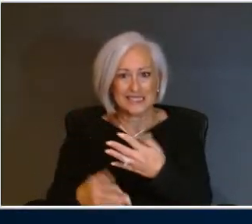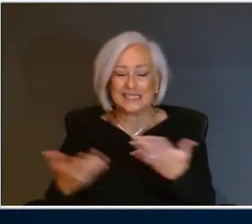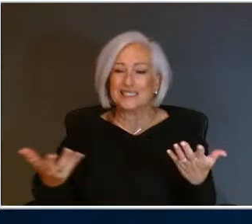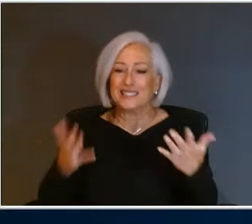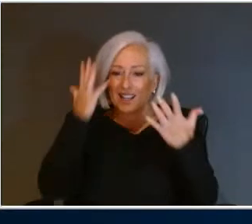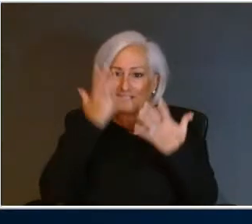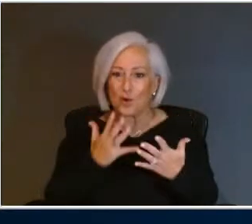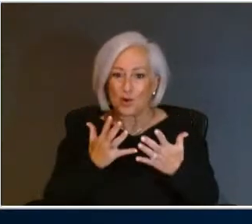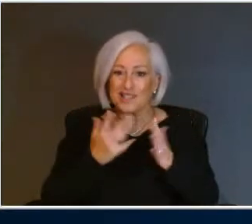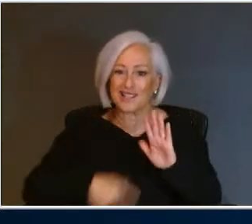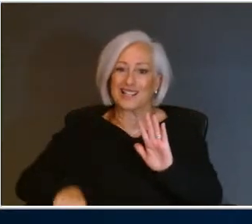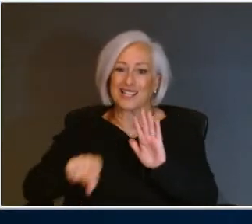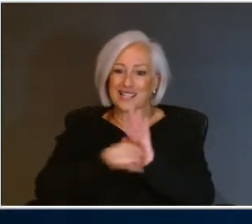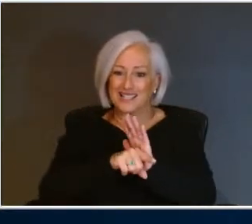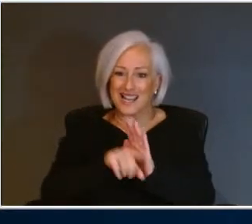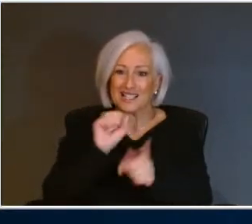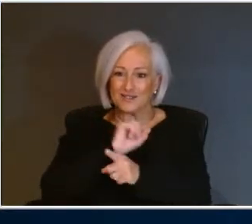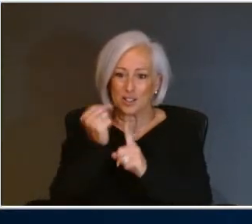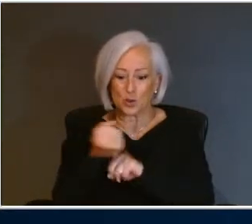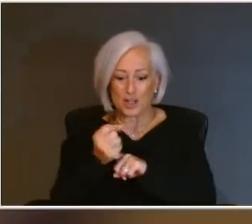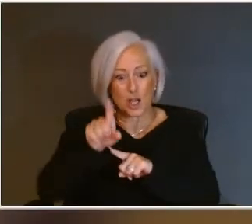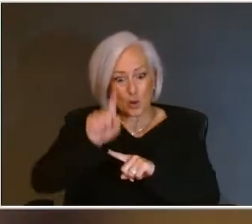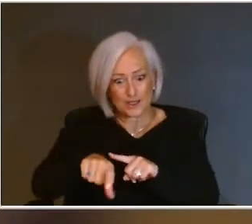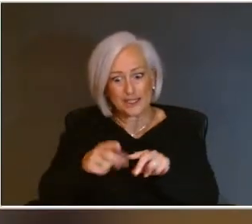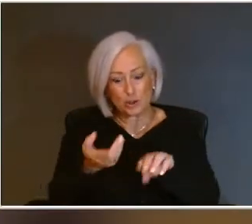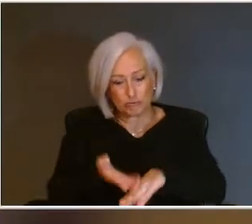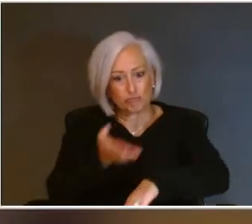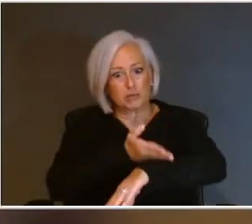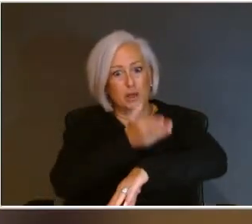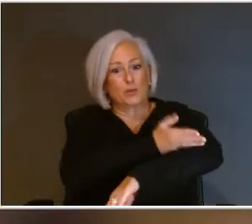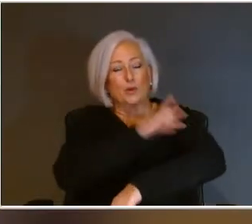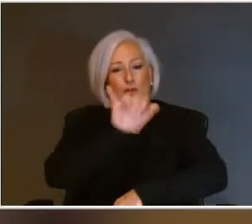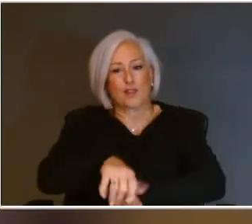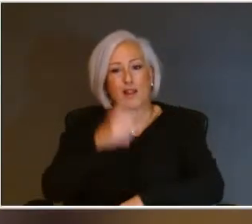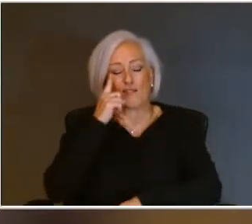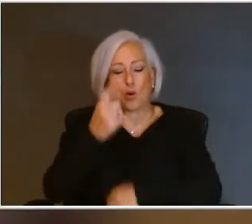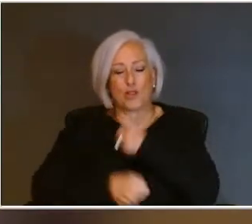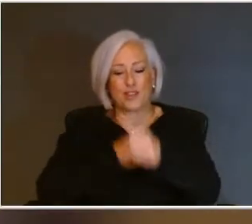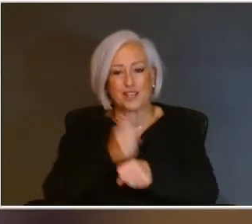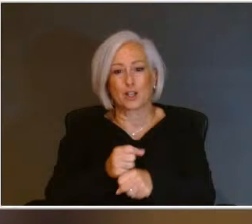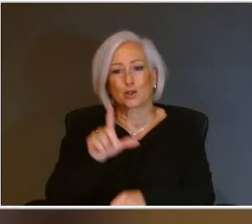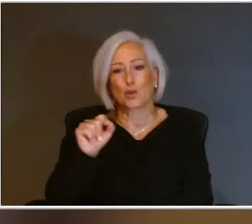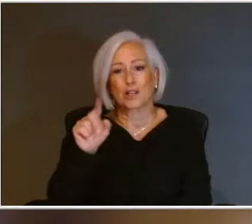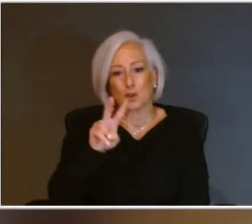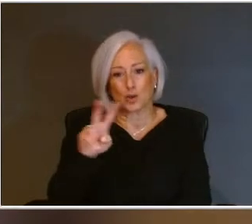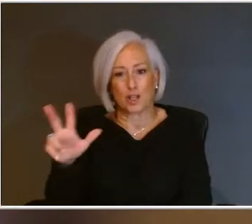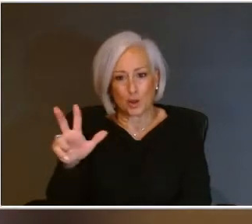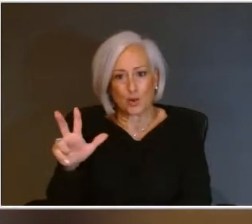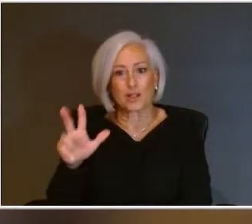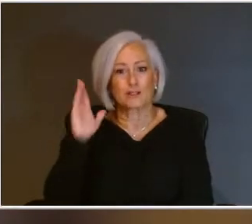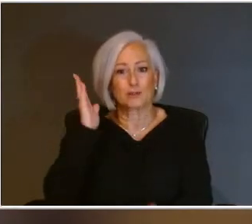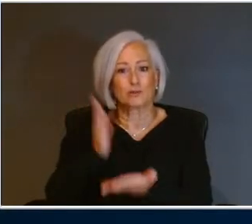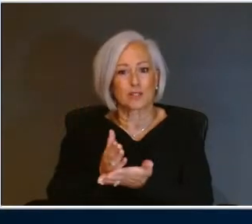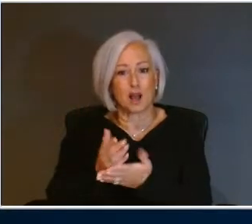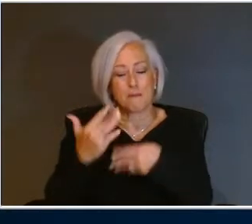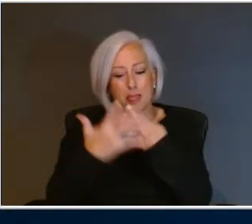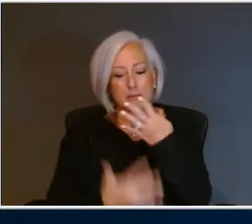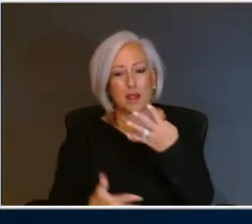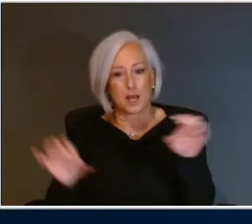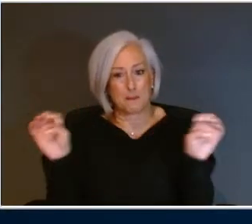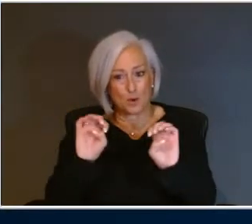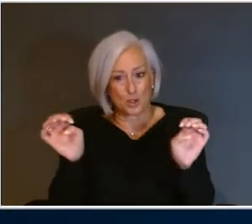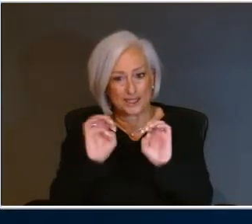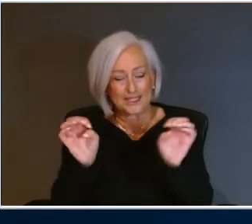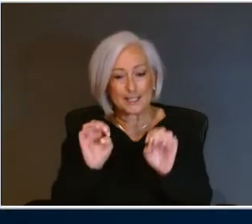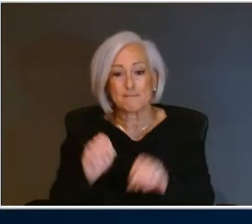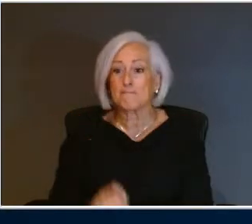and we're really hoping to reverse that trend for 2023 and get us out of this blood emergency. All right, let's get to it then. If you